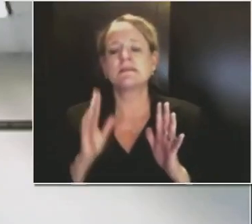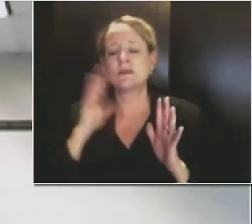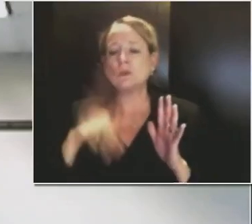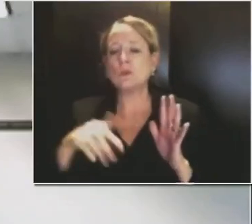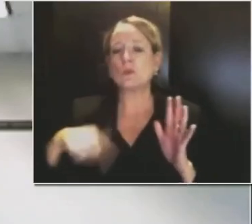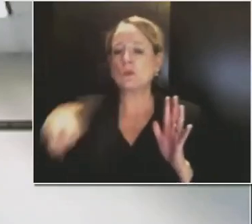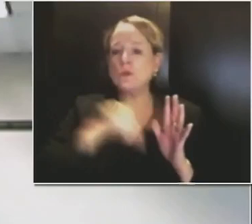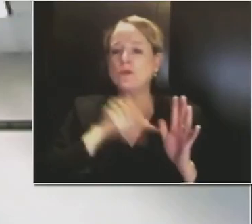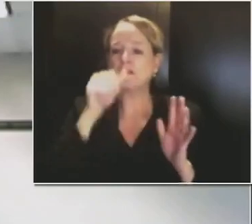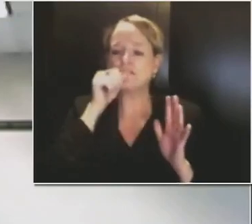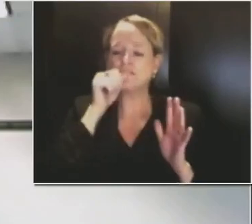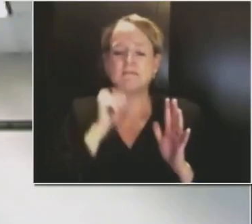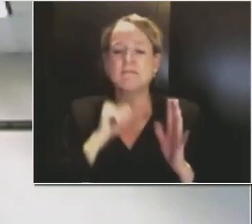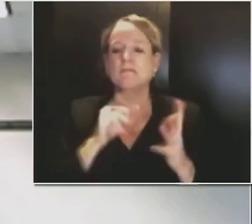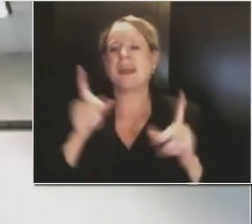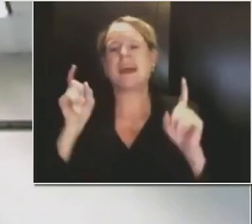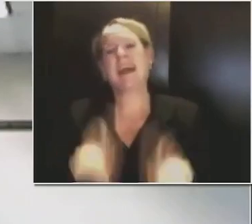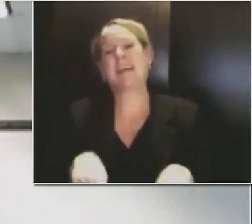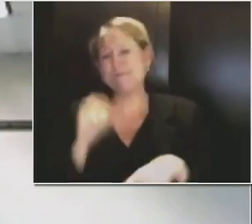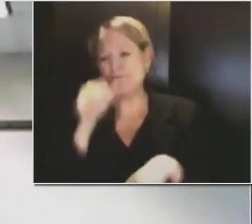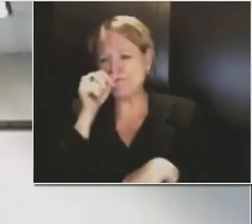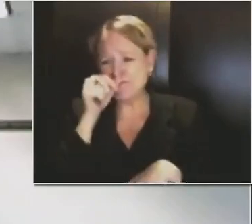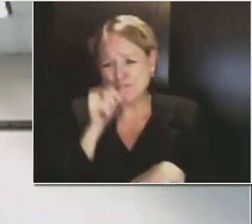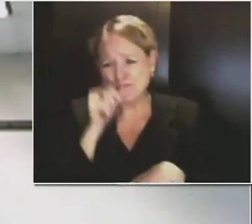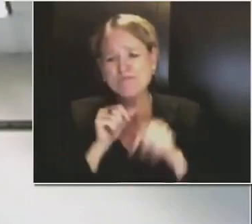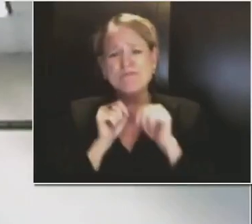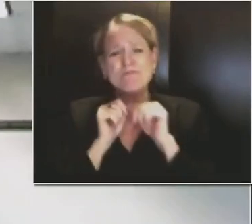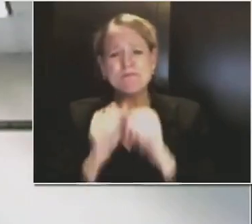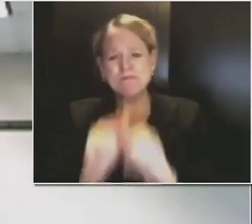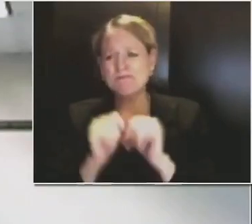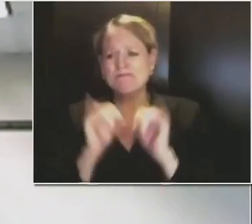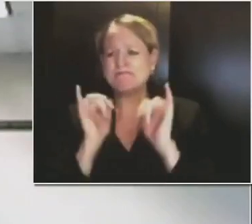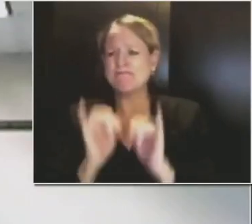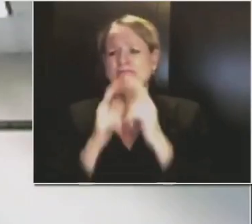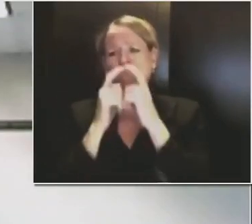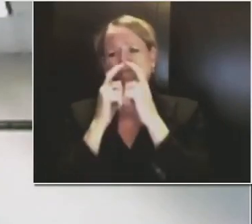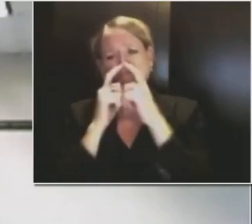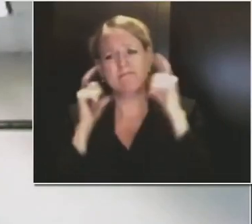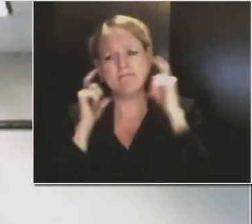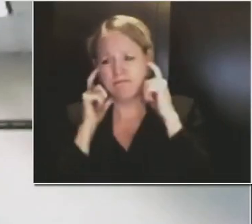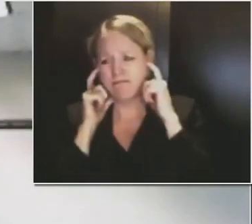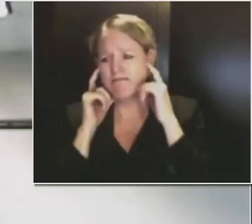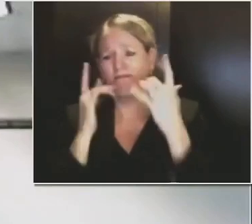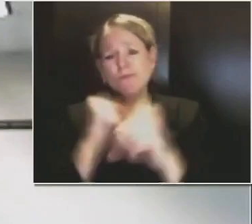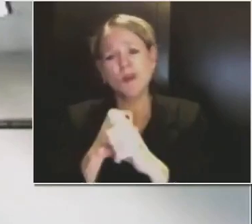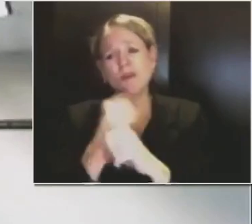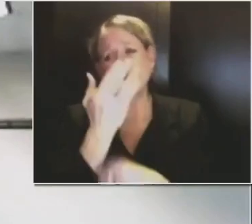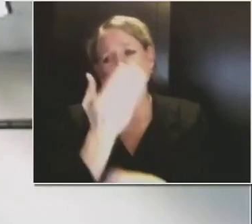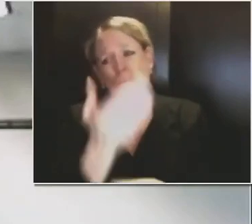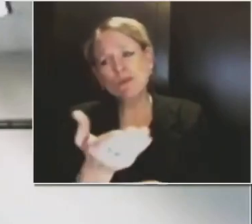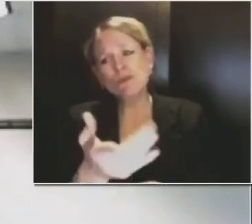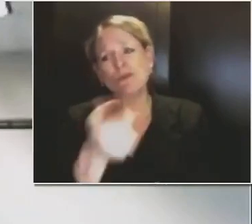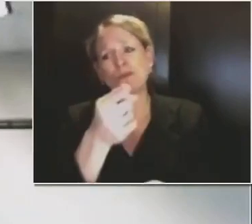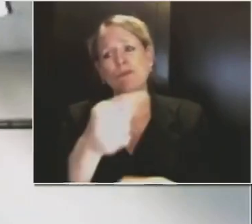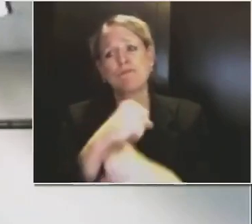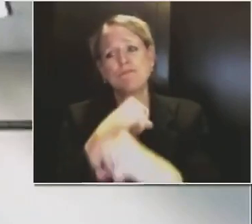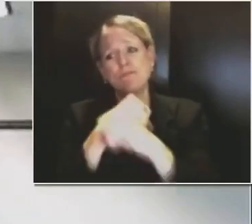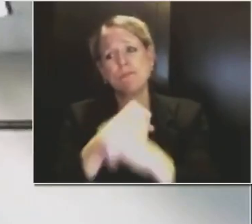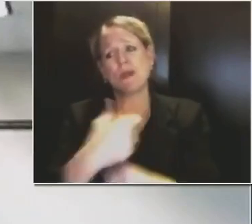me. We have seen the results, as Dr. Westergaard said, in Dane County and other parts of the